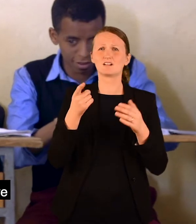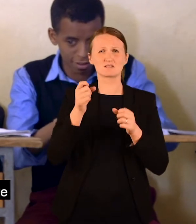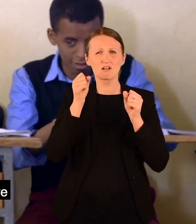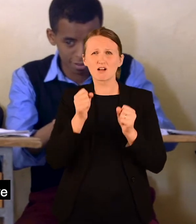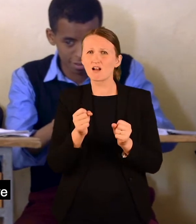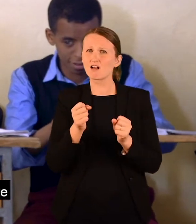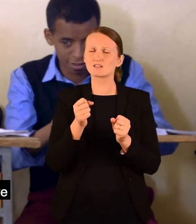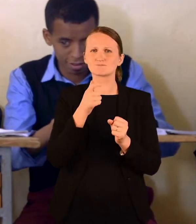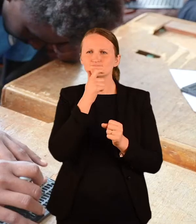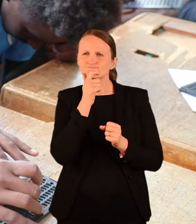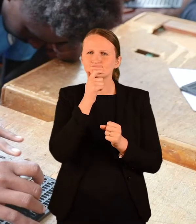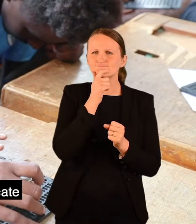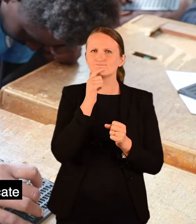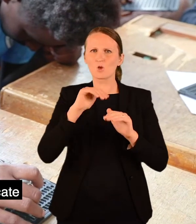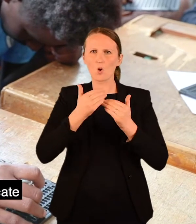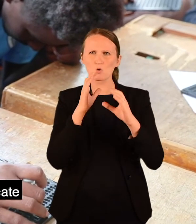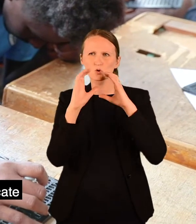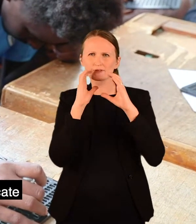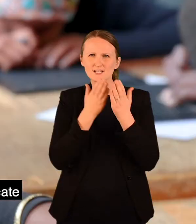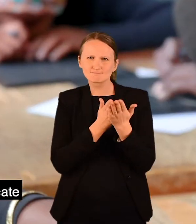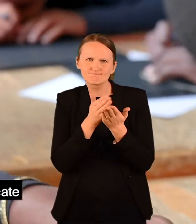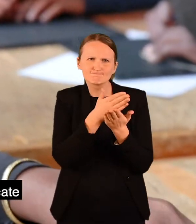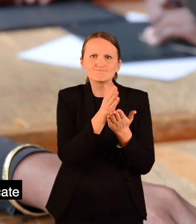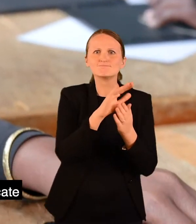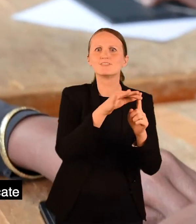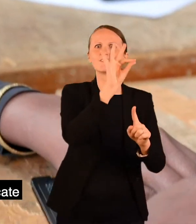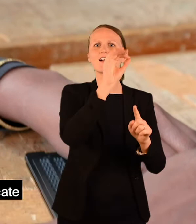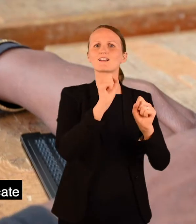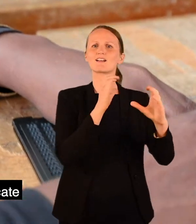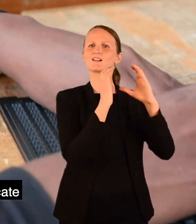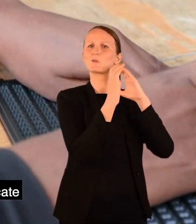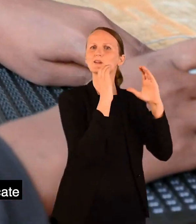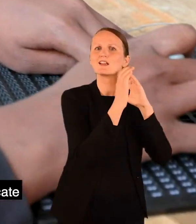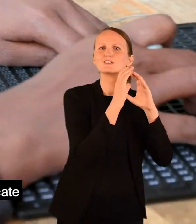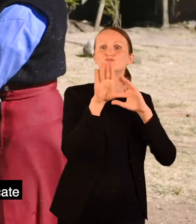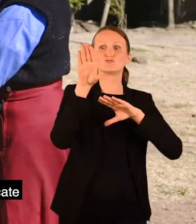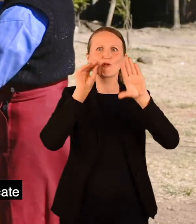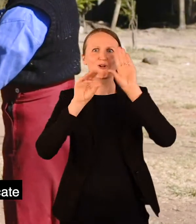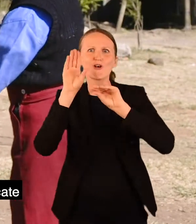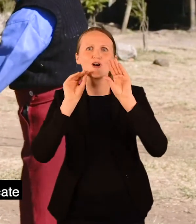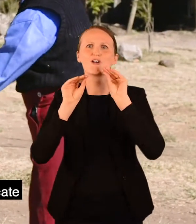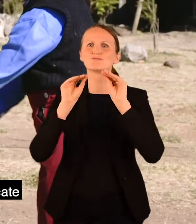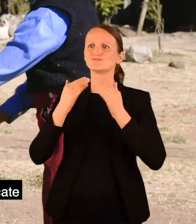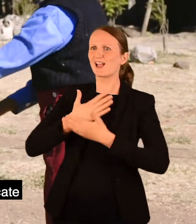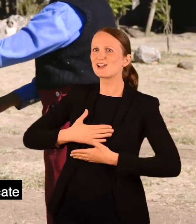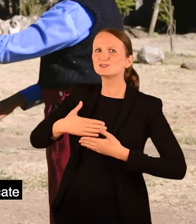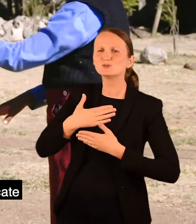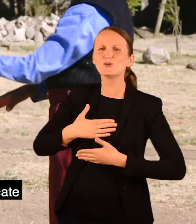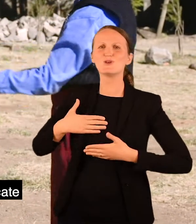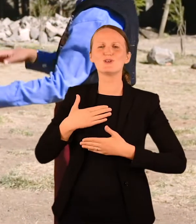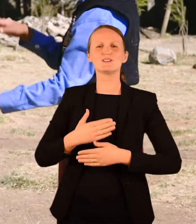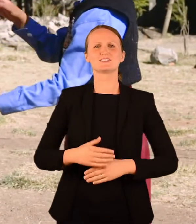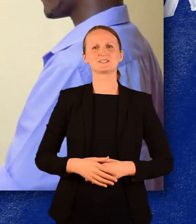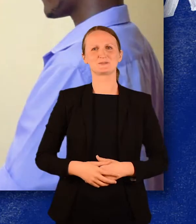with disabilities have. They will find a way to communicate and learn and have